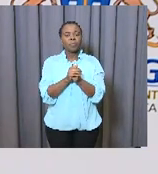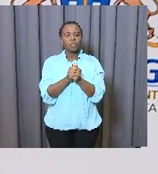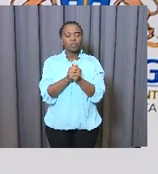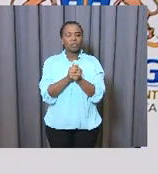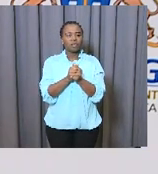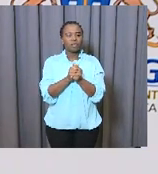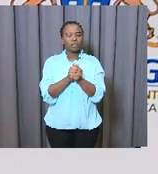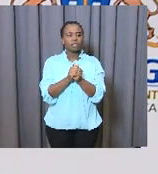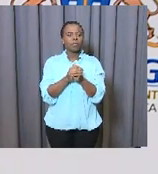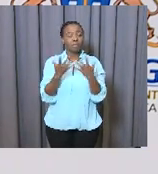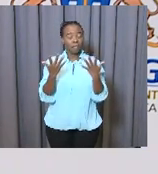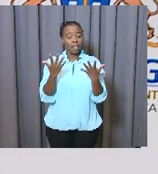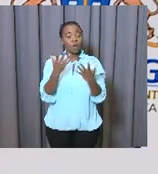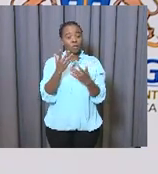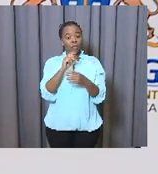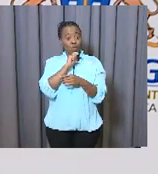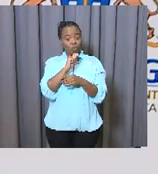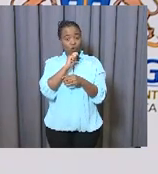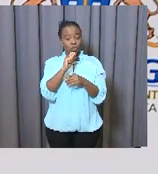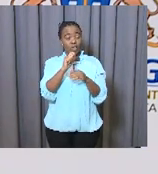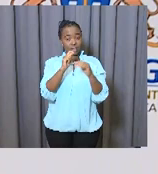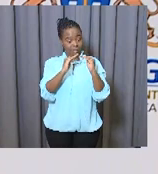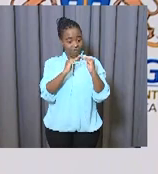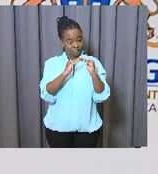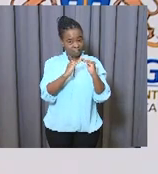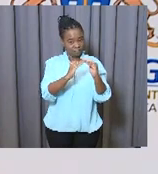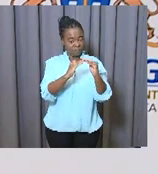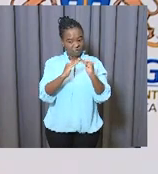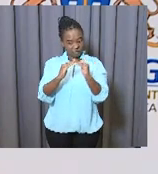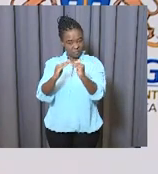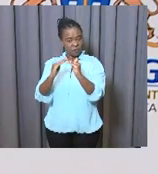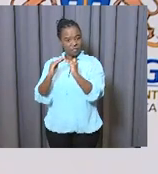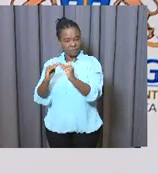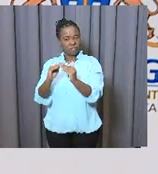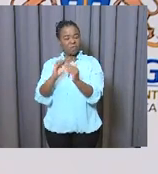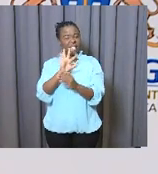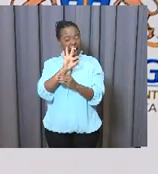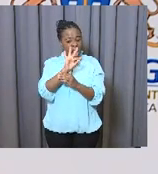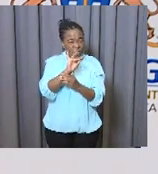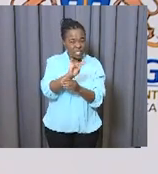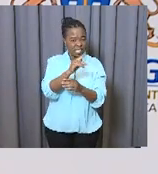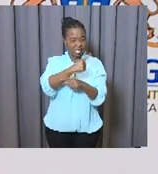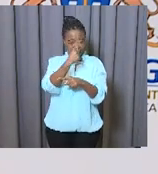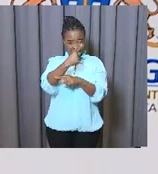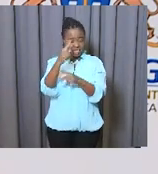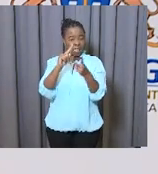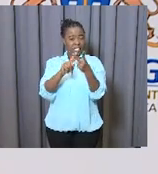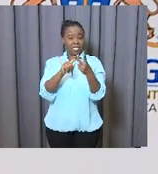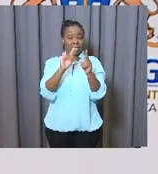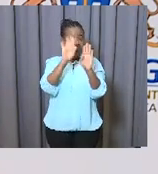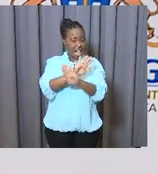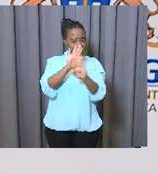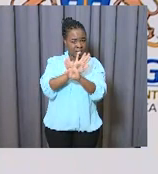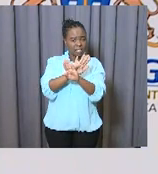literally watching the townships every day, every night, that in those areas we